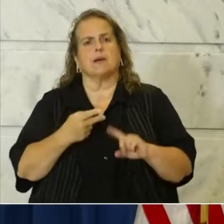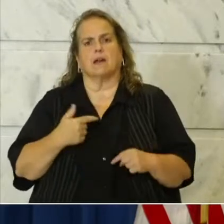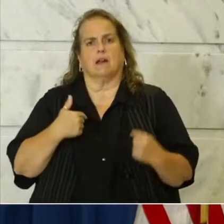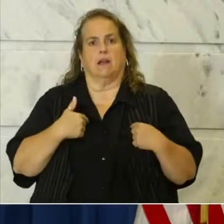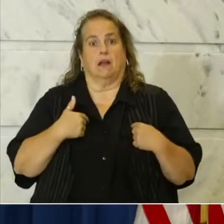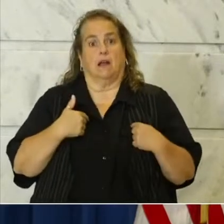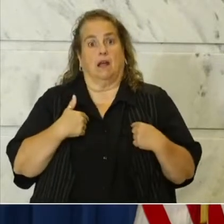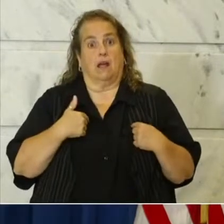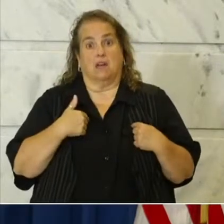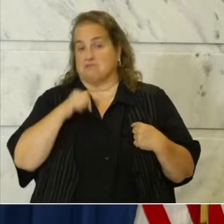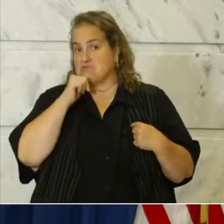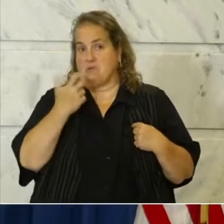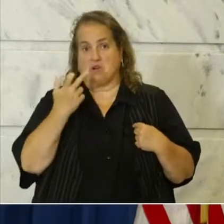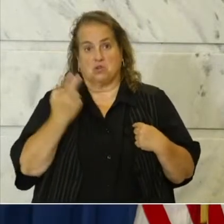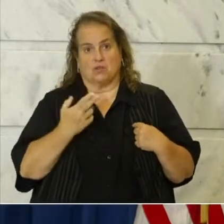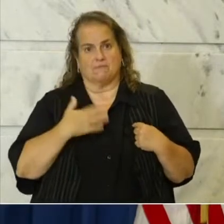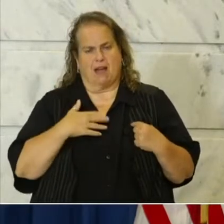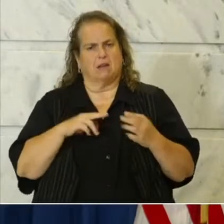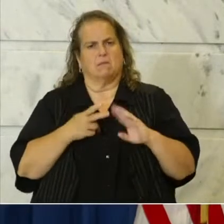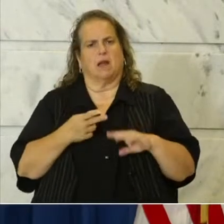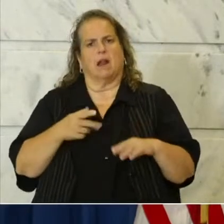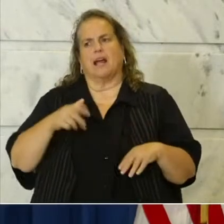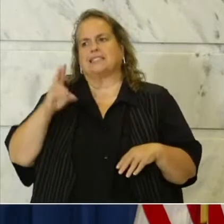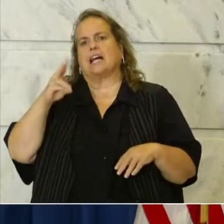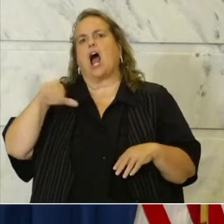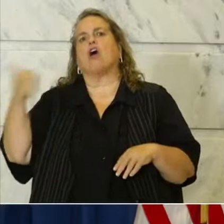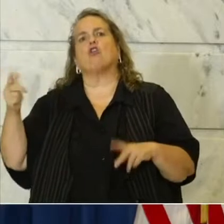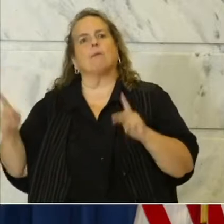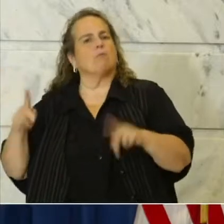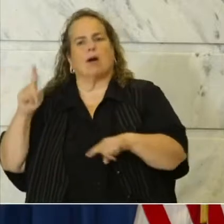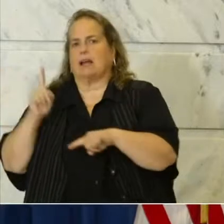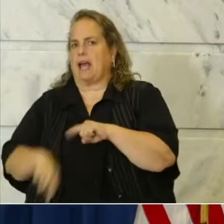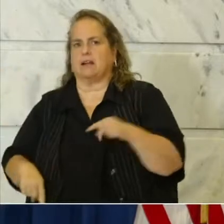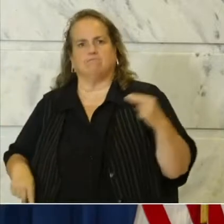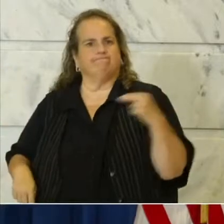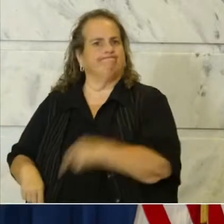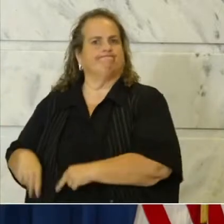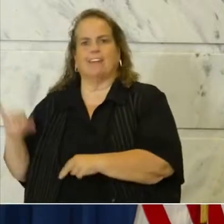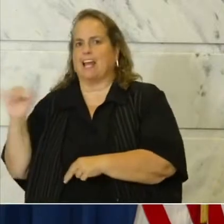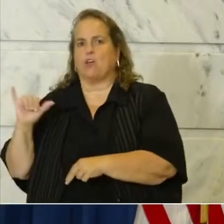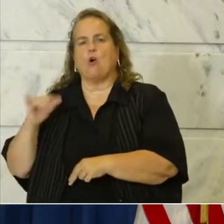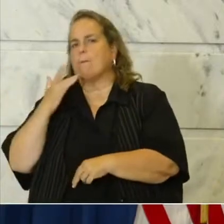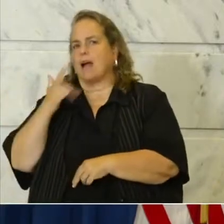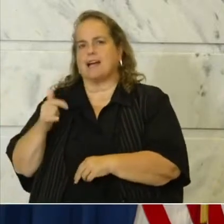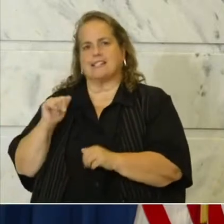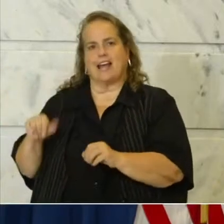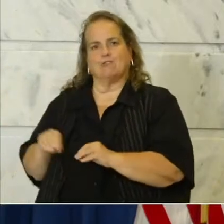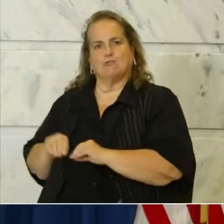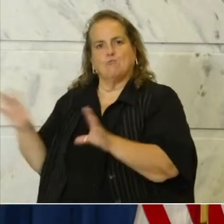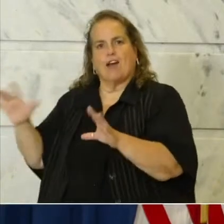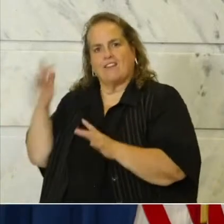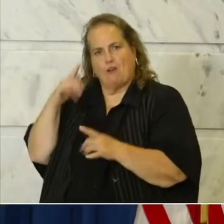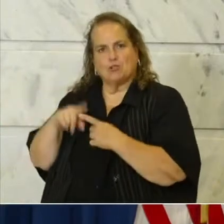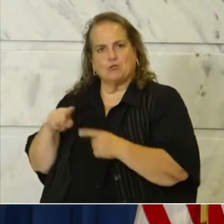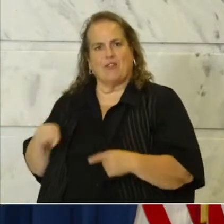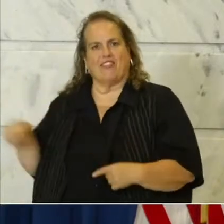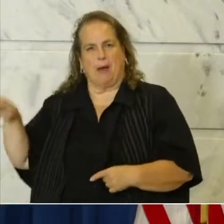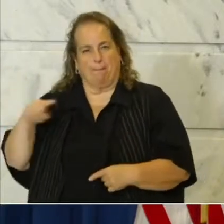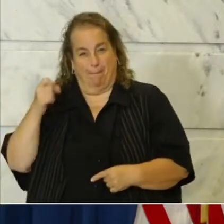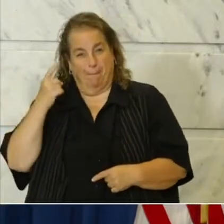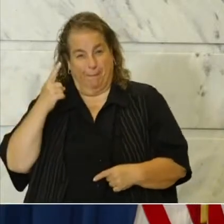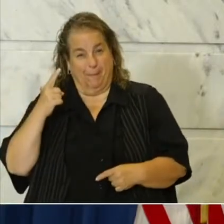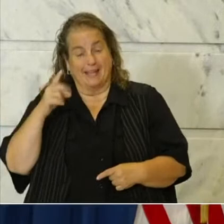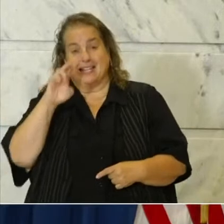if they want to, because you could be spreading the virus to them and they can make the best decisions, but you're still putting them in danger. Let's make